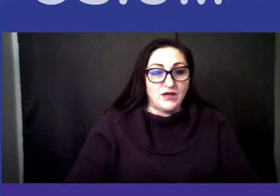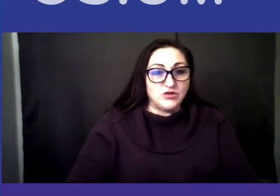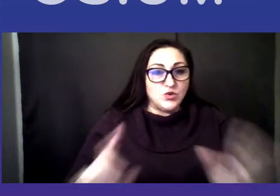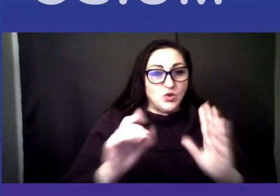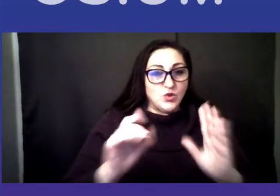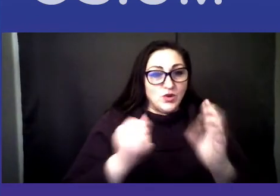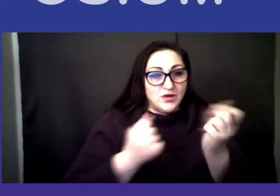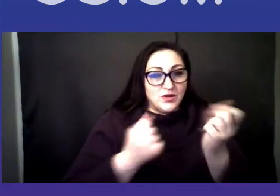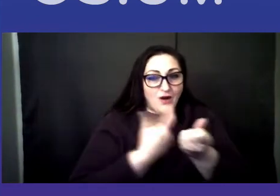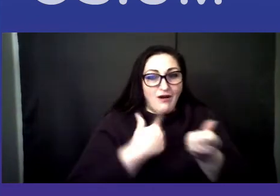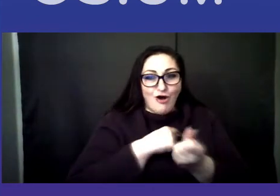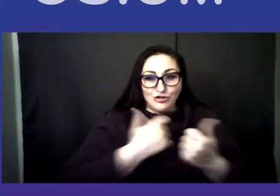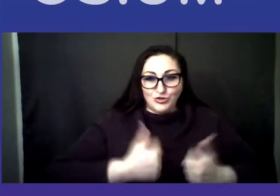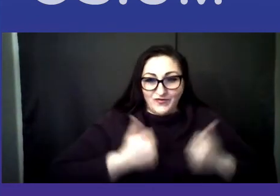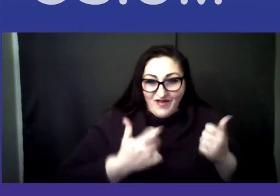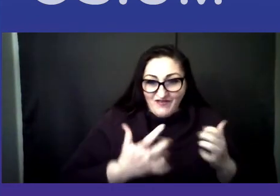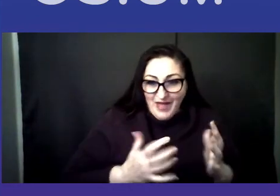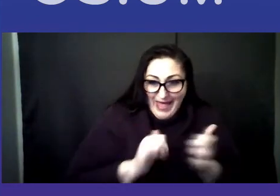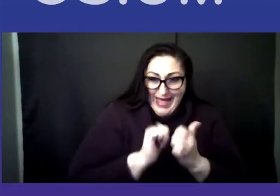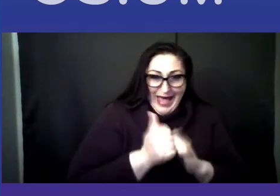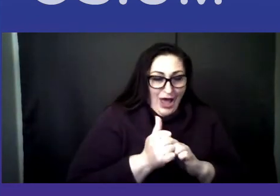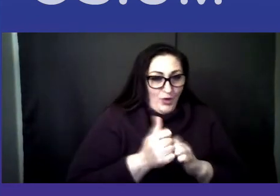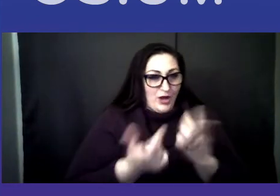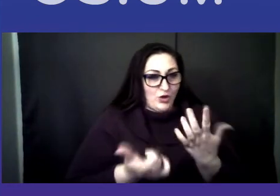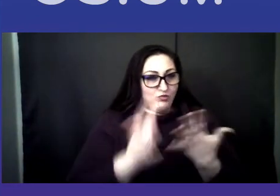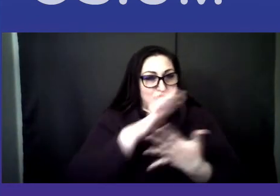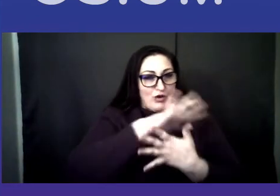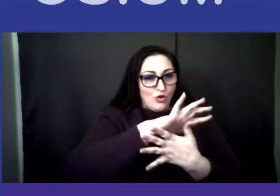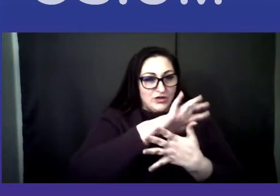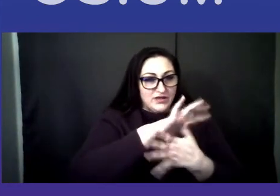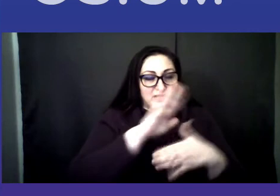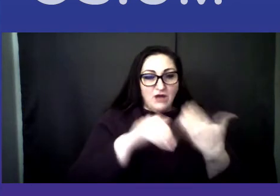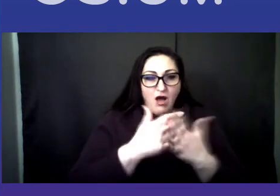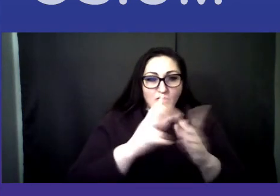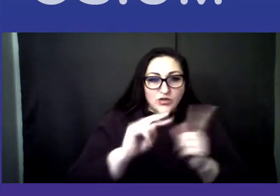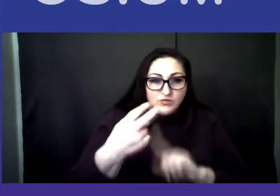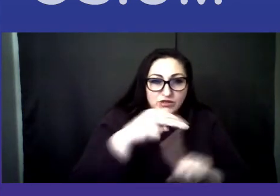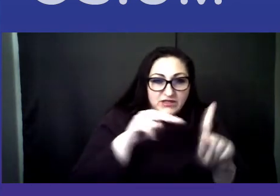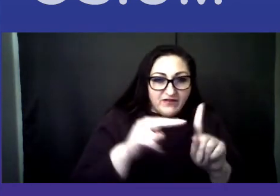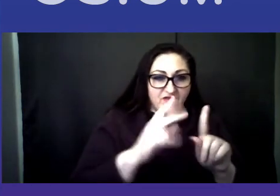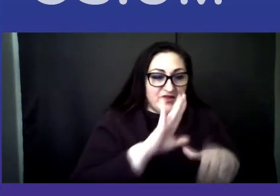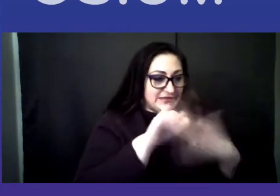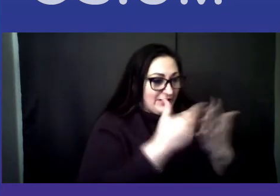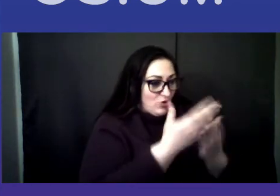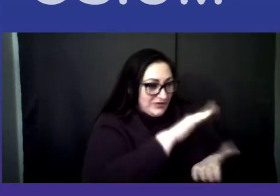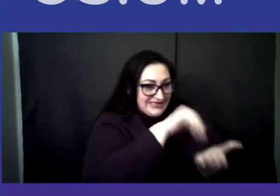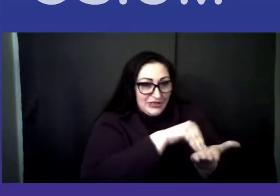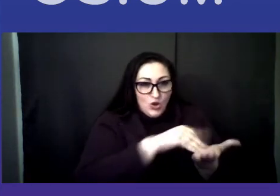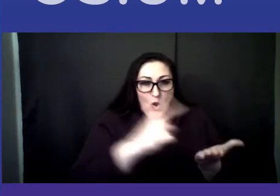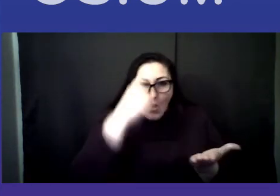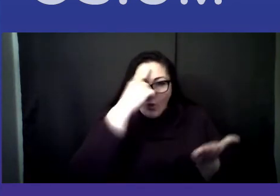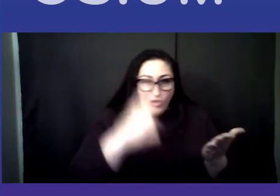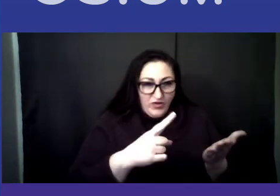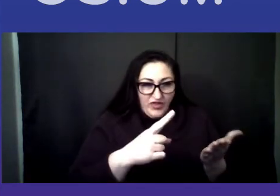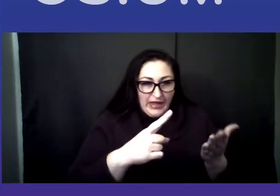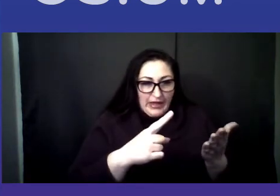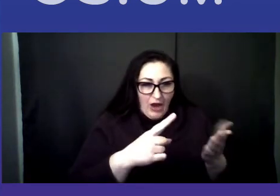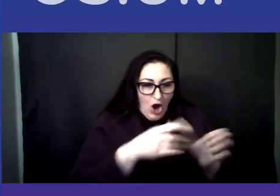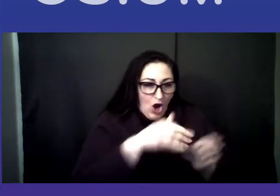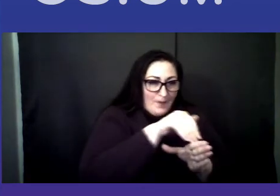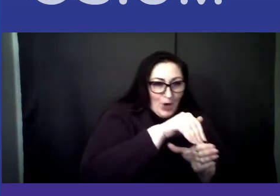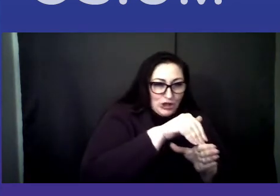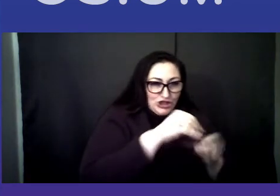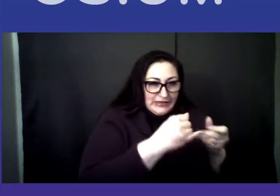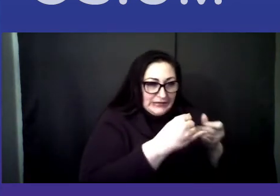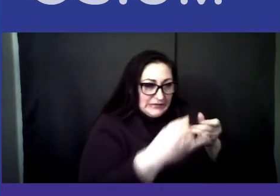like, how can you prioritize those perspectives that come from within those centers of what you think are margins and boundaries and borders,